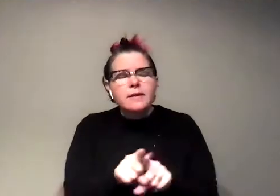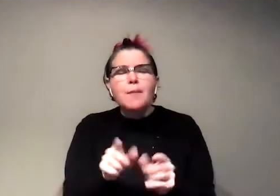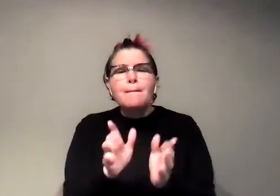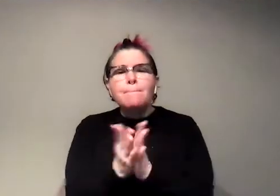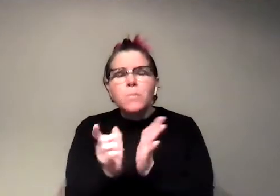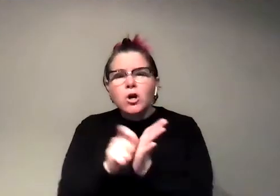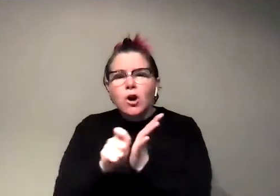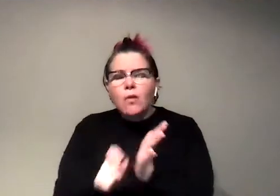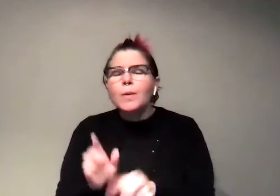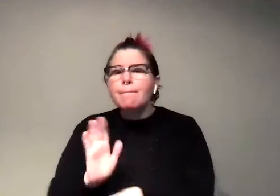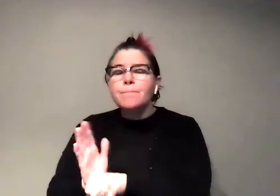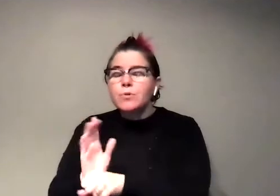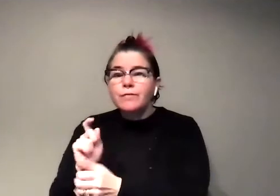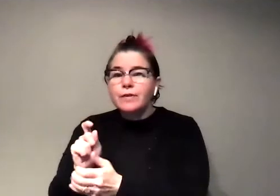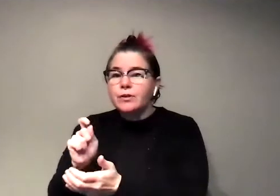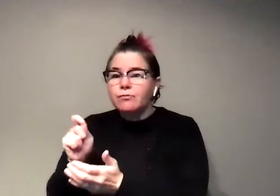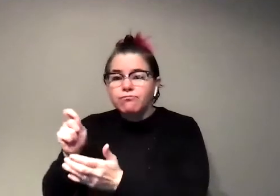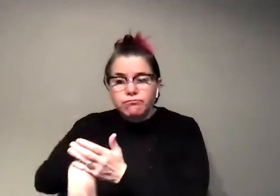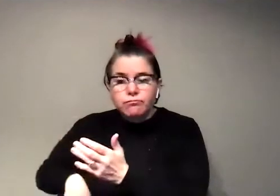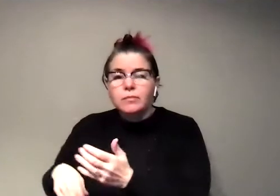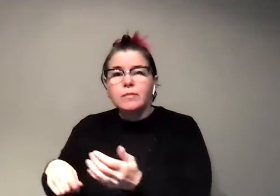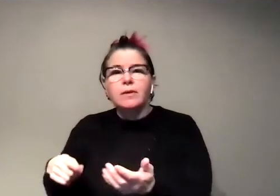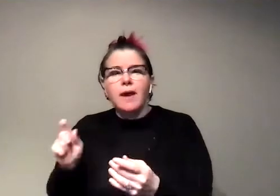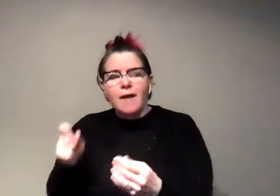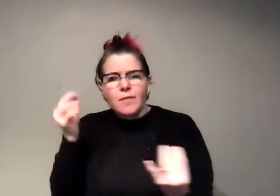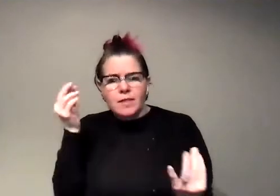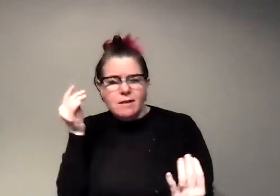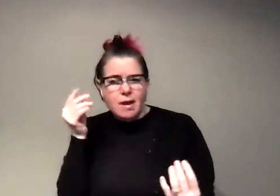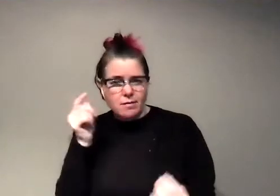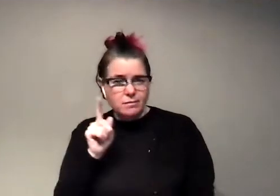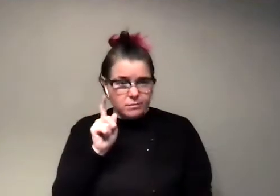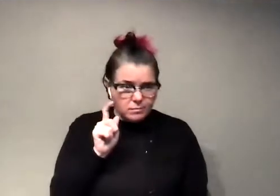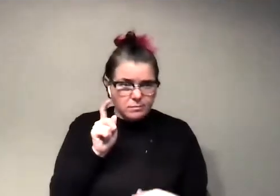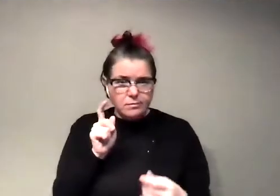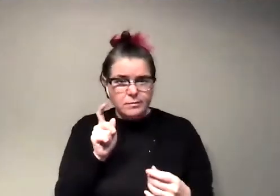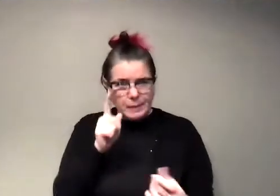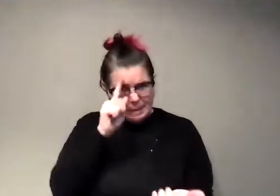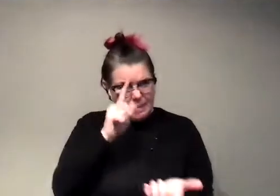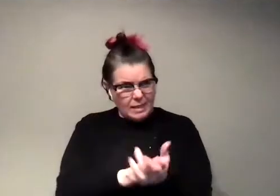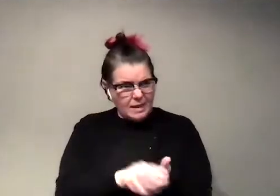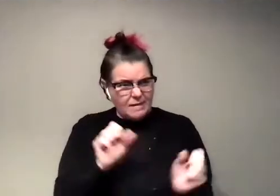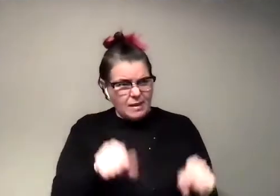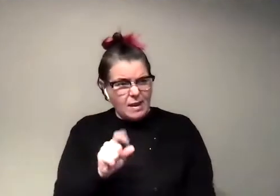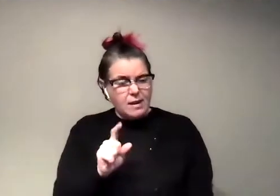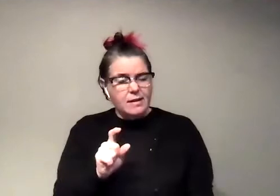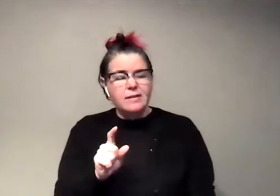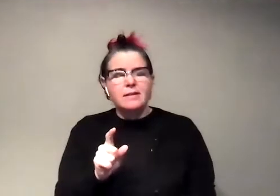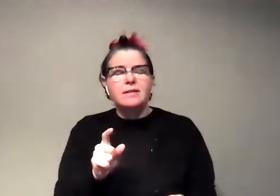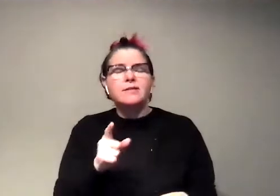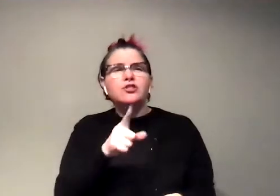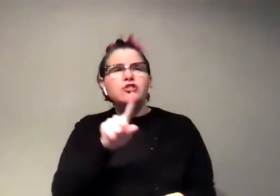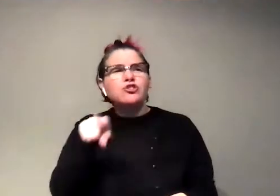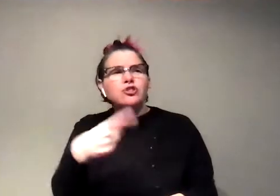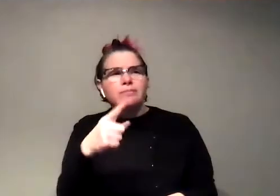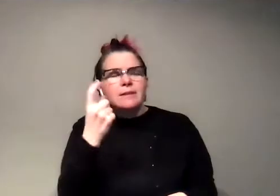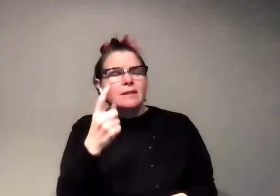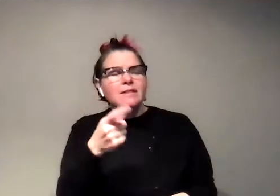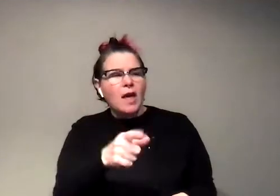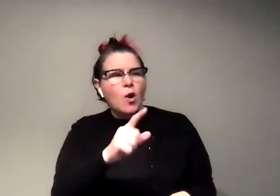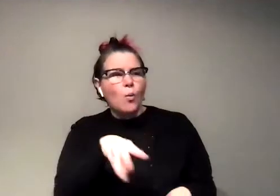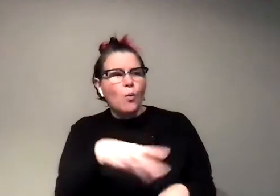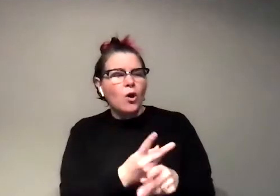movie writer has to think about that as well, right? Just because they're creating a world that does not technically exist doesn't mean that